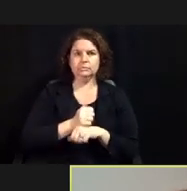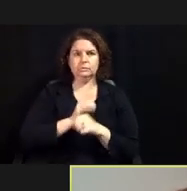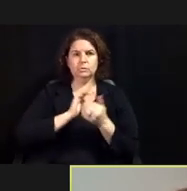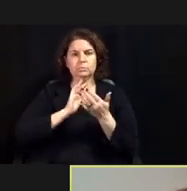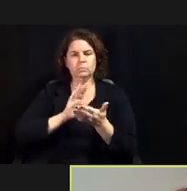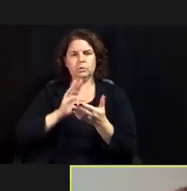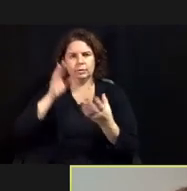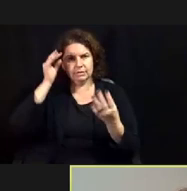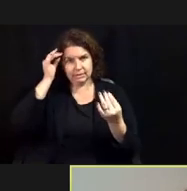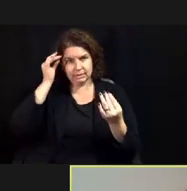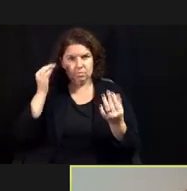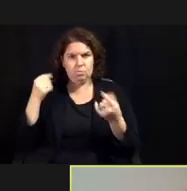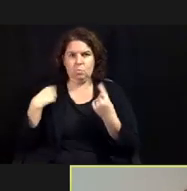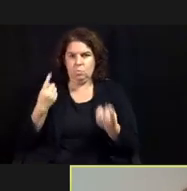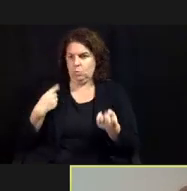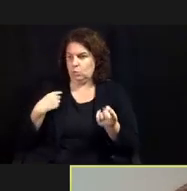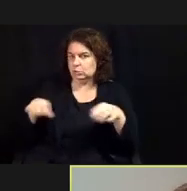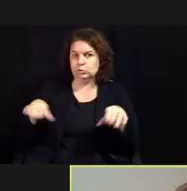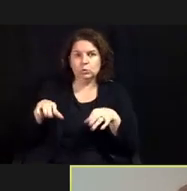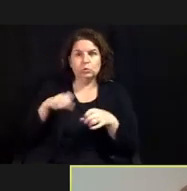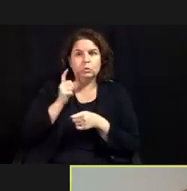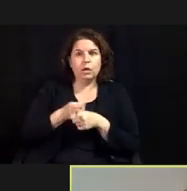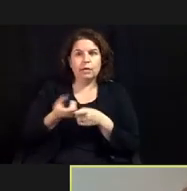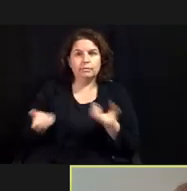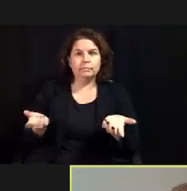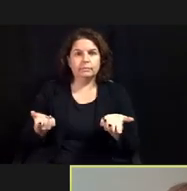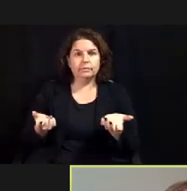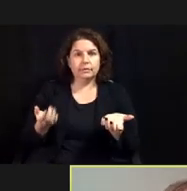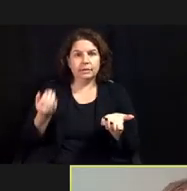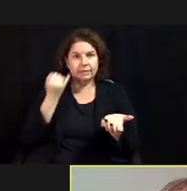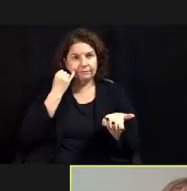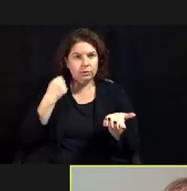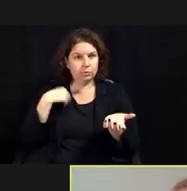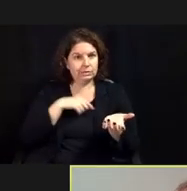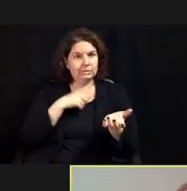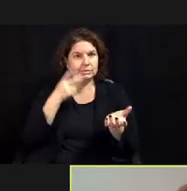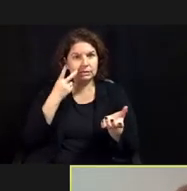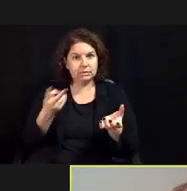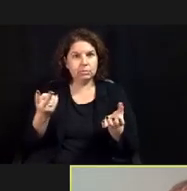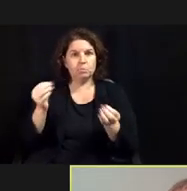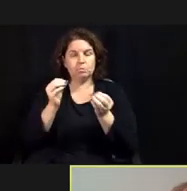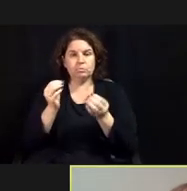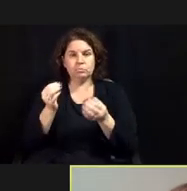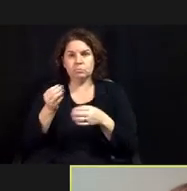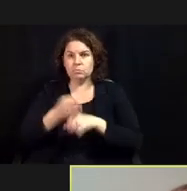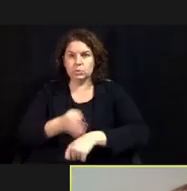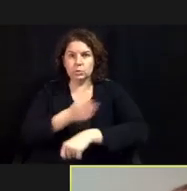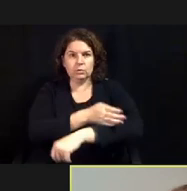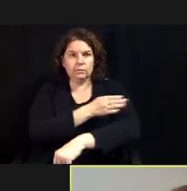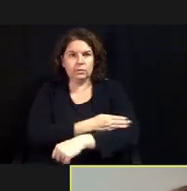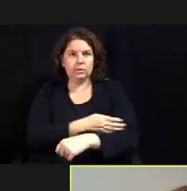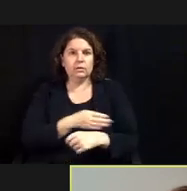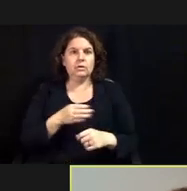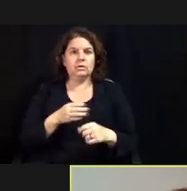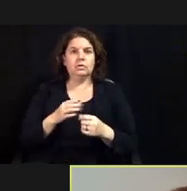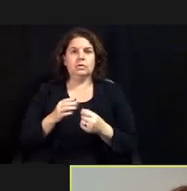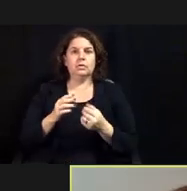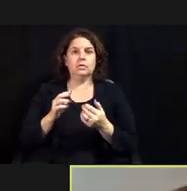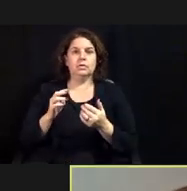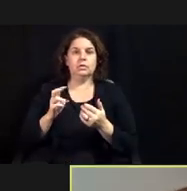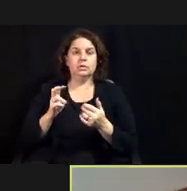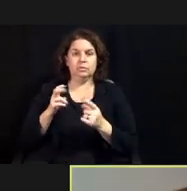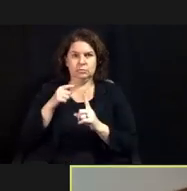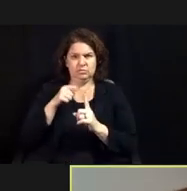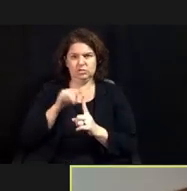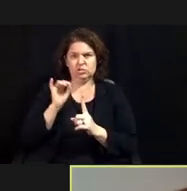have seen dramatic improvement. We had more than twice as many cases at the peak in July than we're seeing now. We